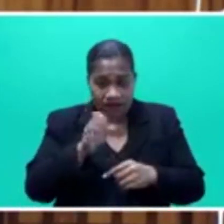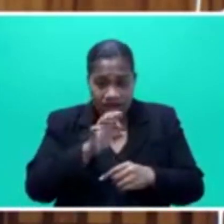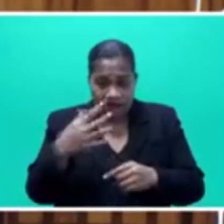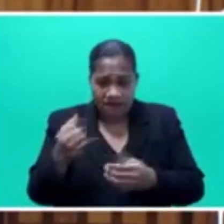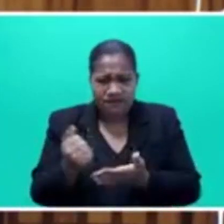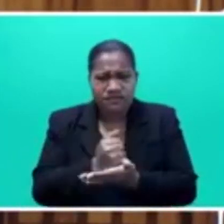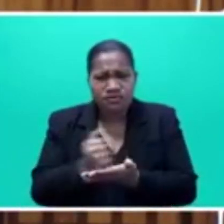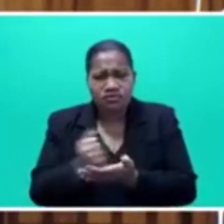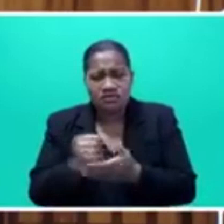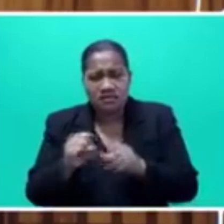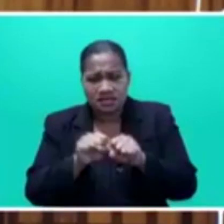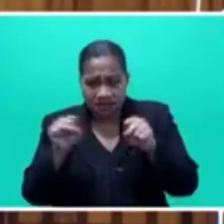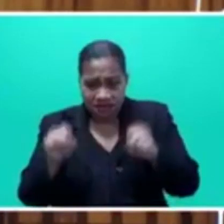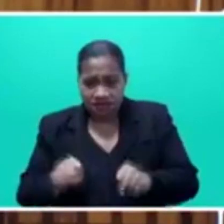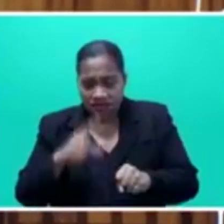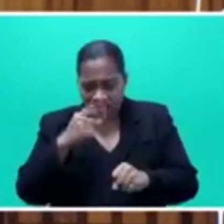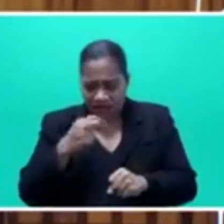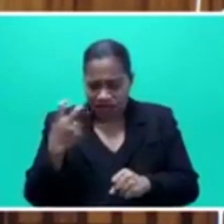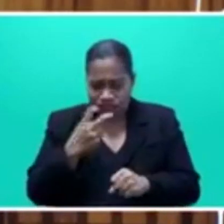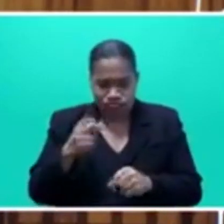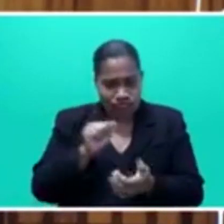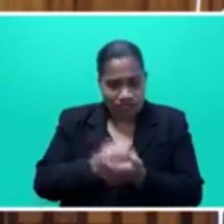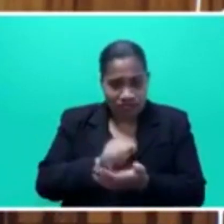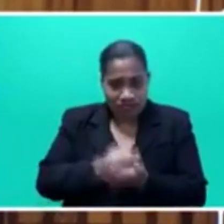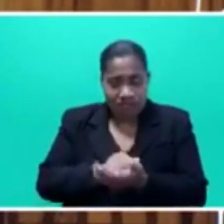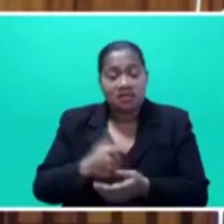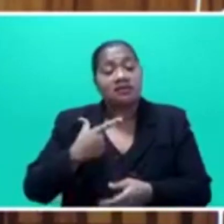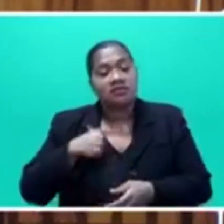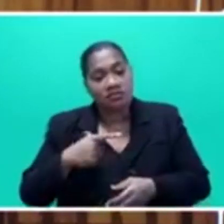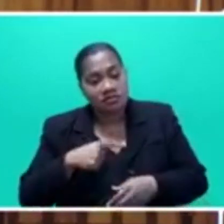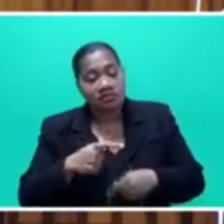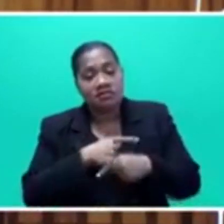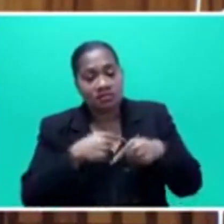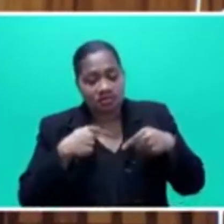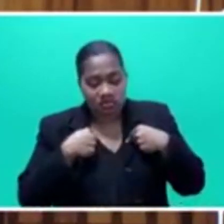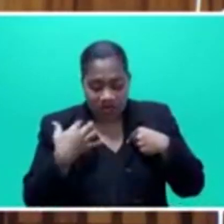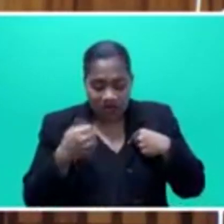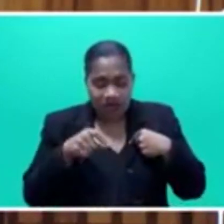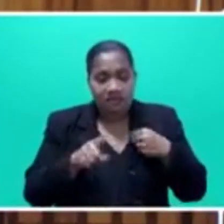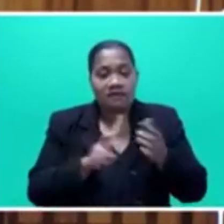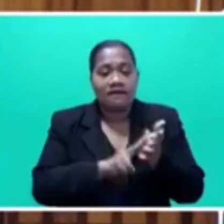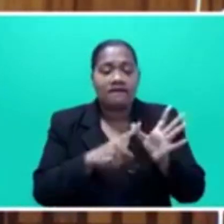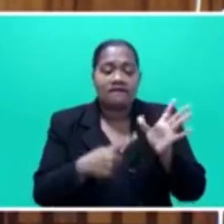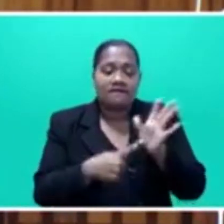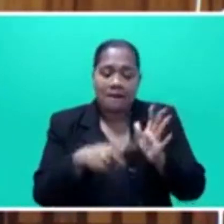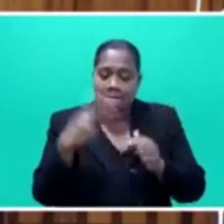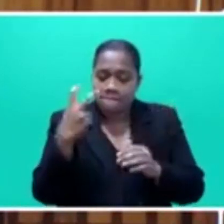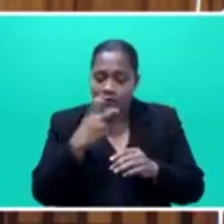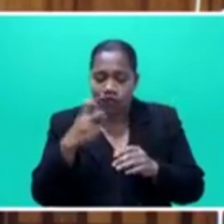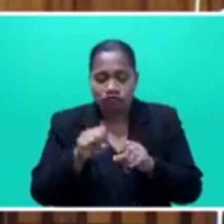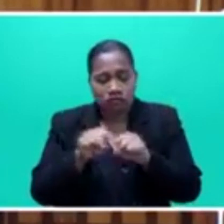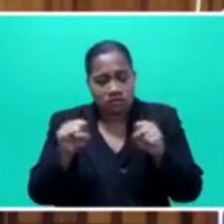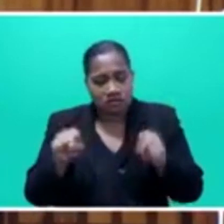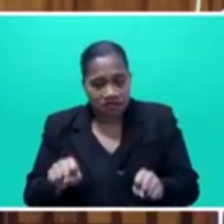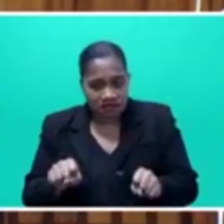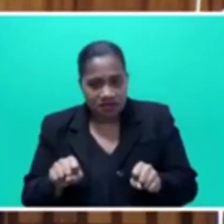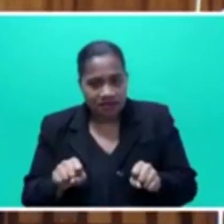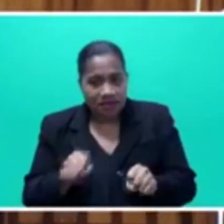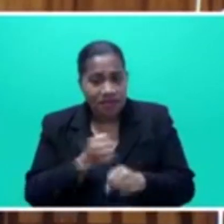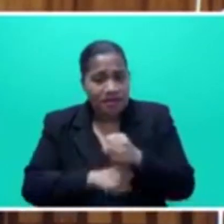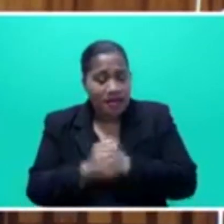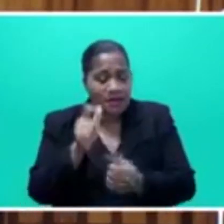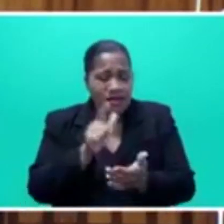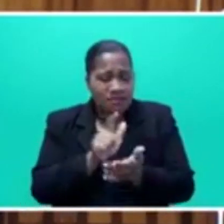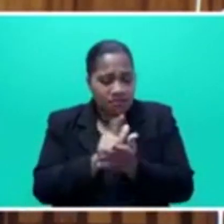that can monitor it well. This is why, Mr. Speaker, sir, we put in place the Vat Monitoring System. It became a legal requirement